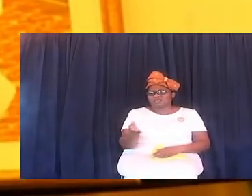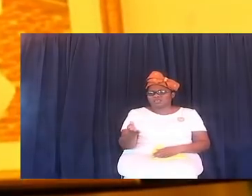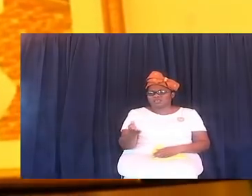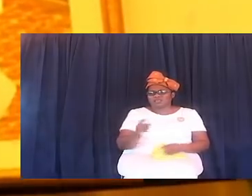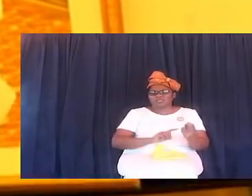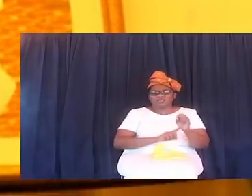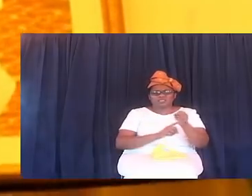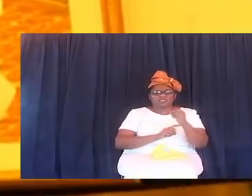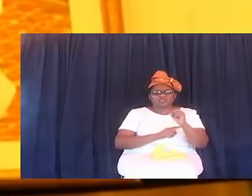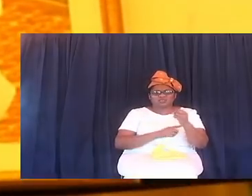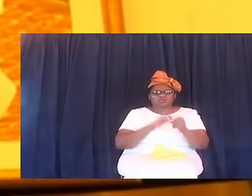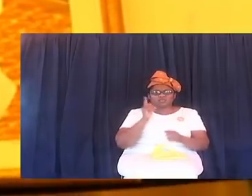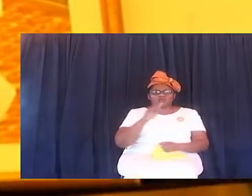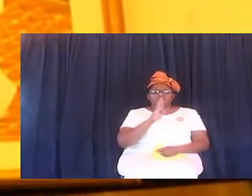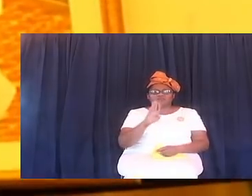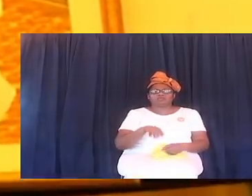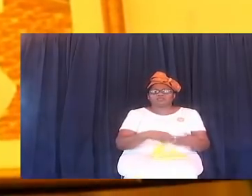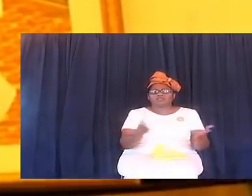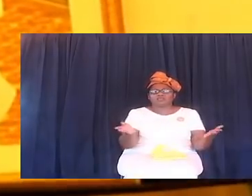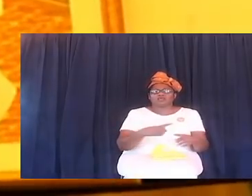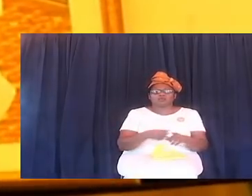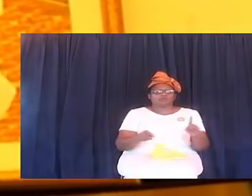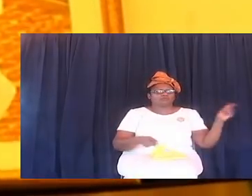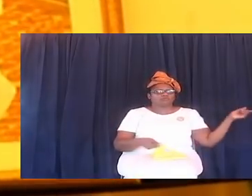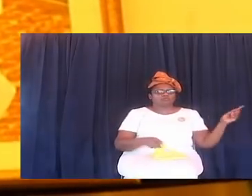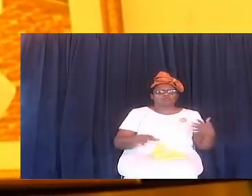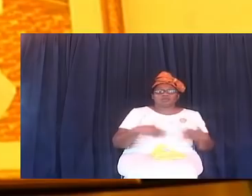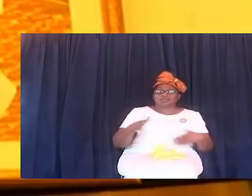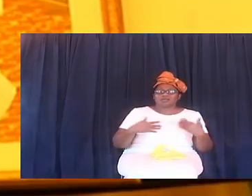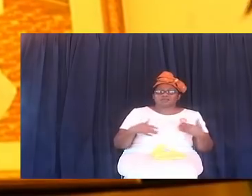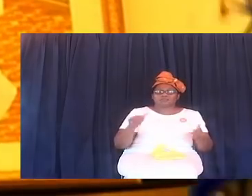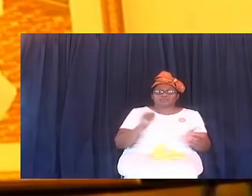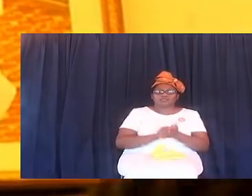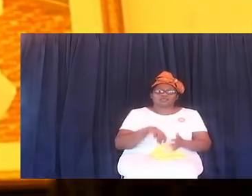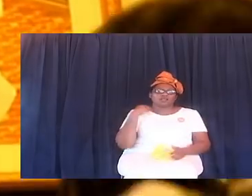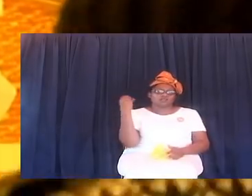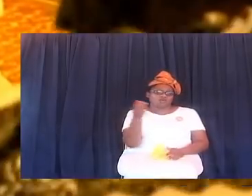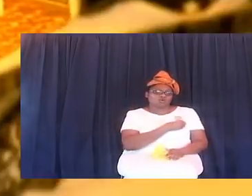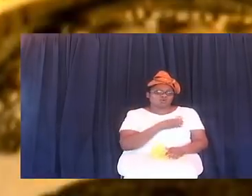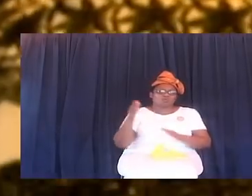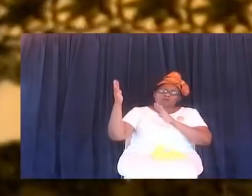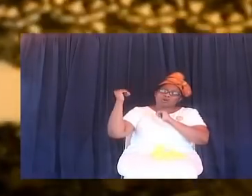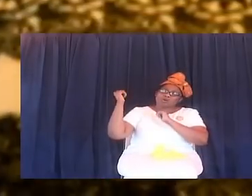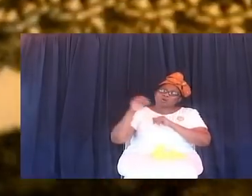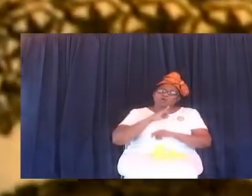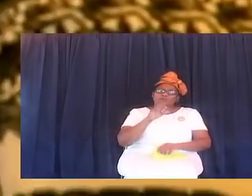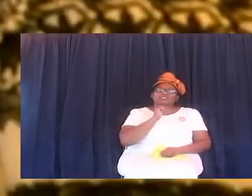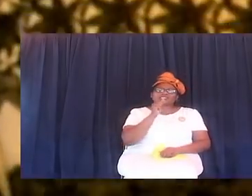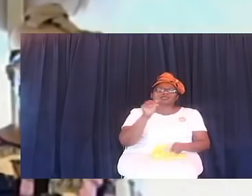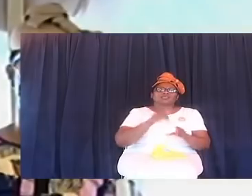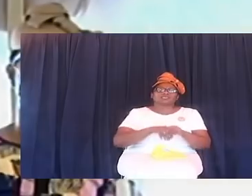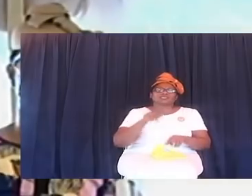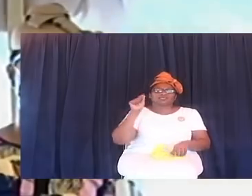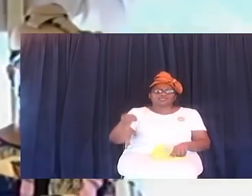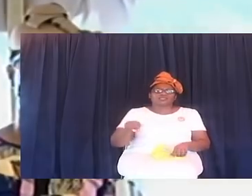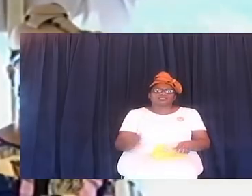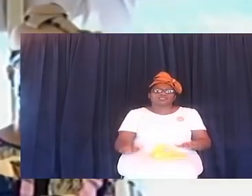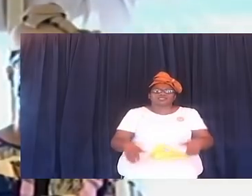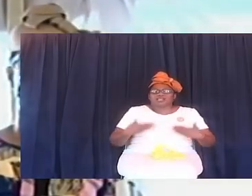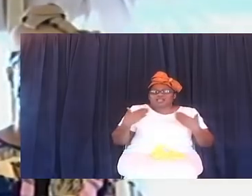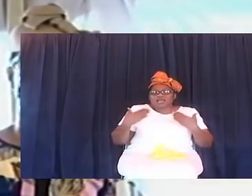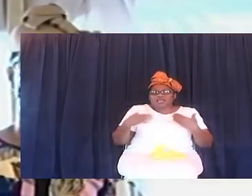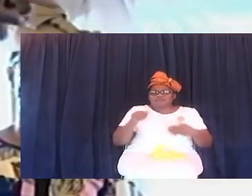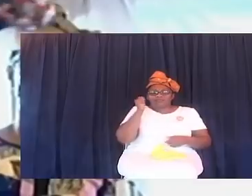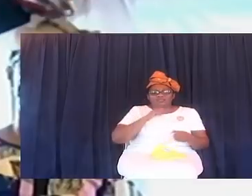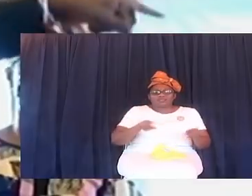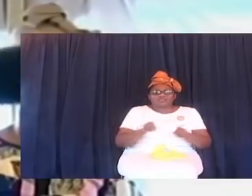be there. But I'm happy that our hope is not in this life. Amen. The sister is happy. I can tell you that.